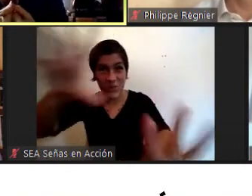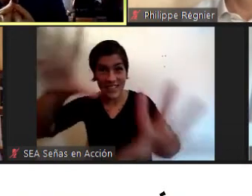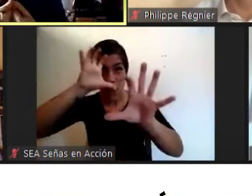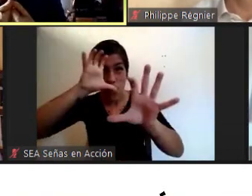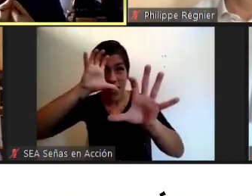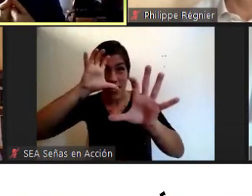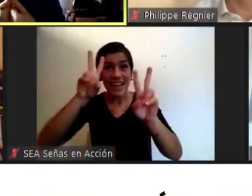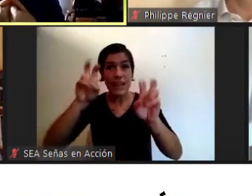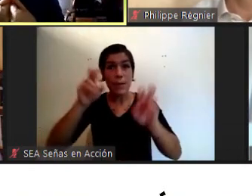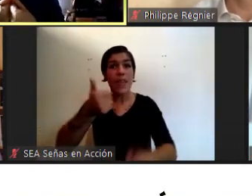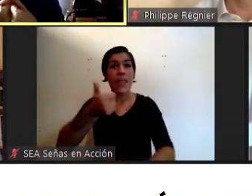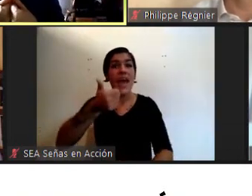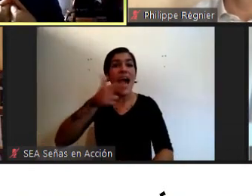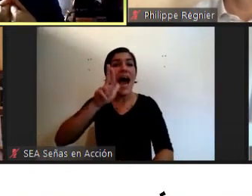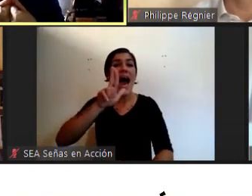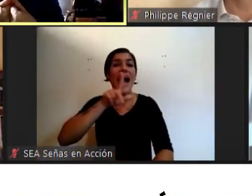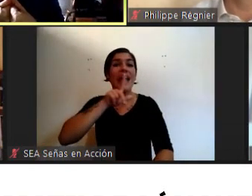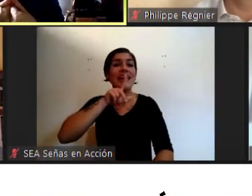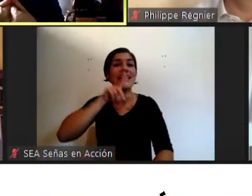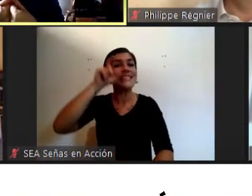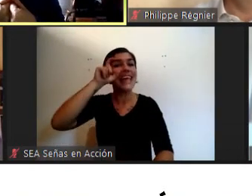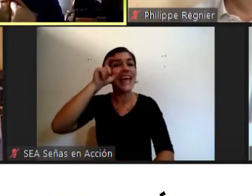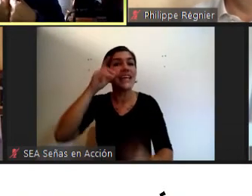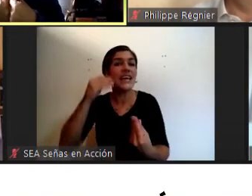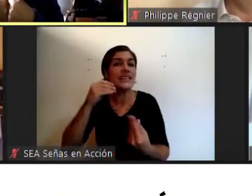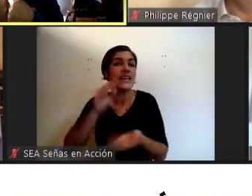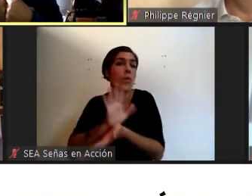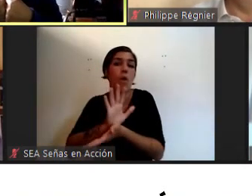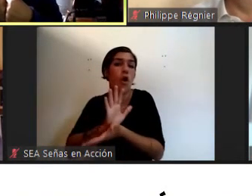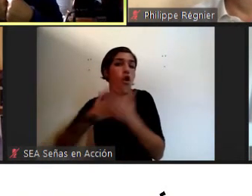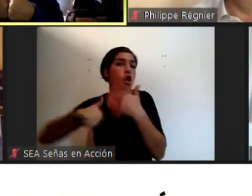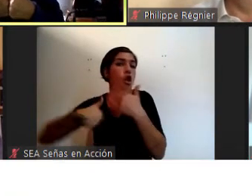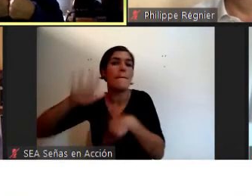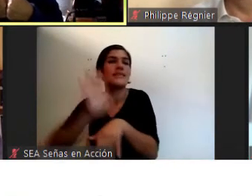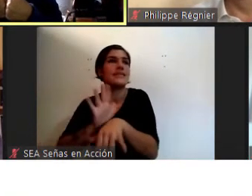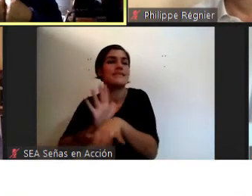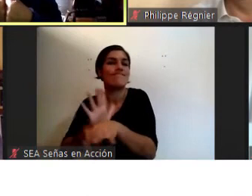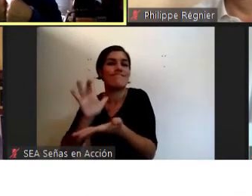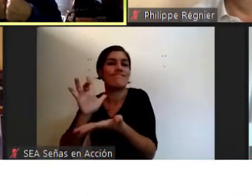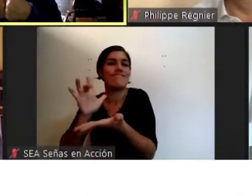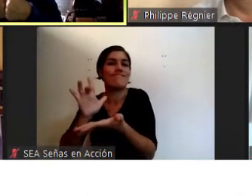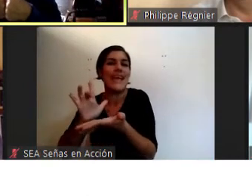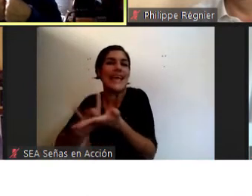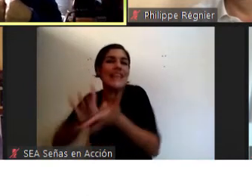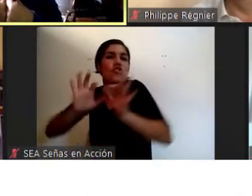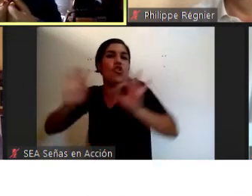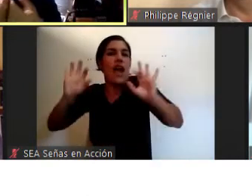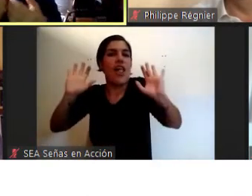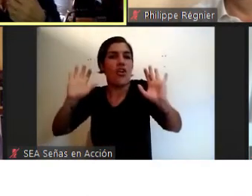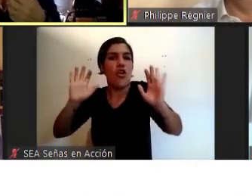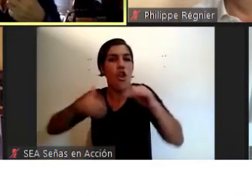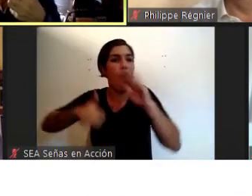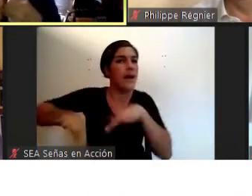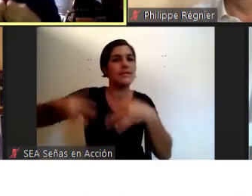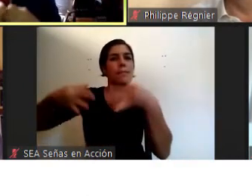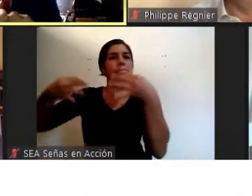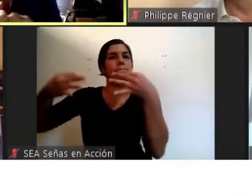Art is safe, actually, from an uncertain future.